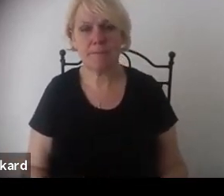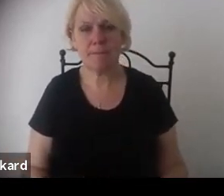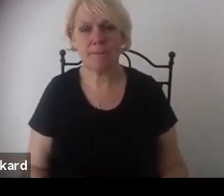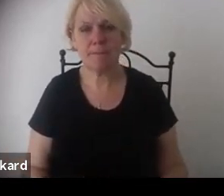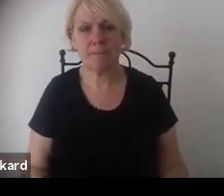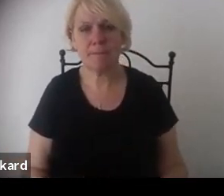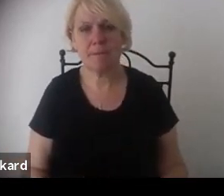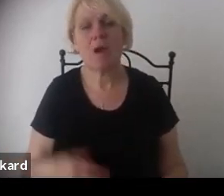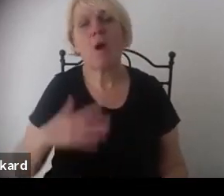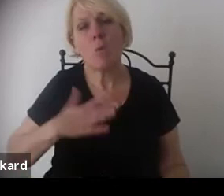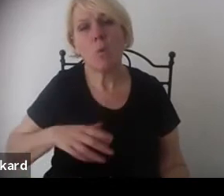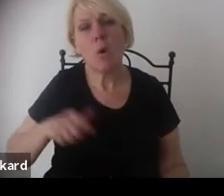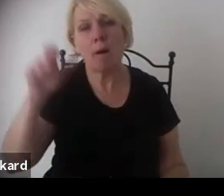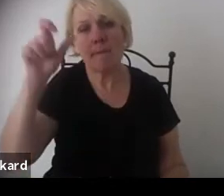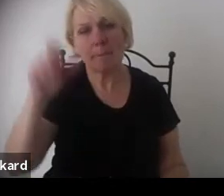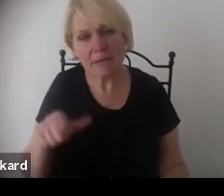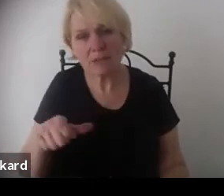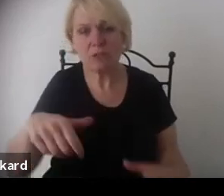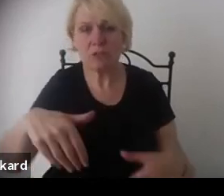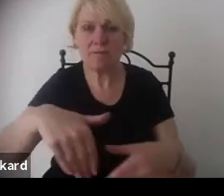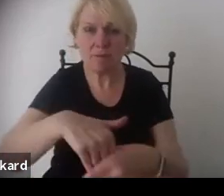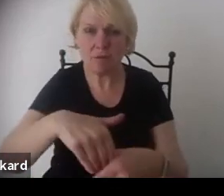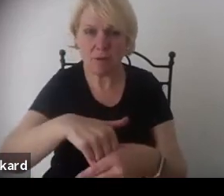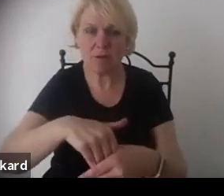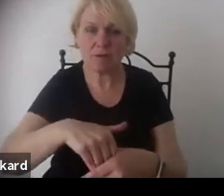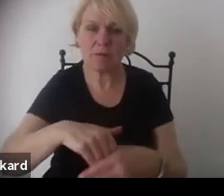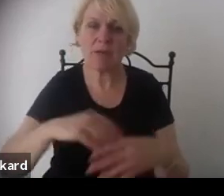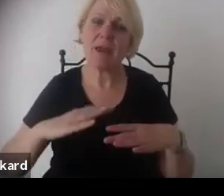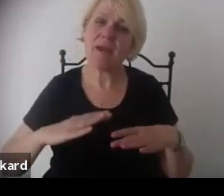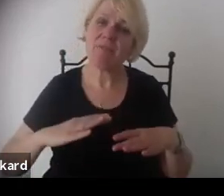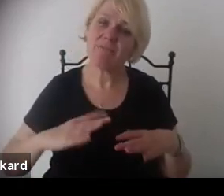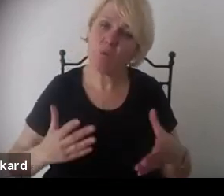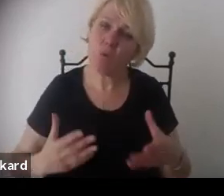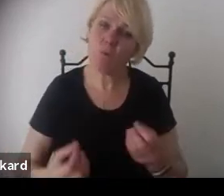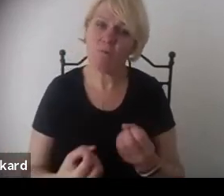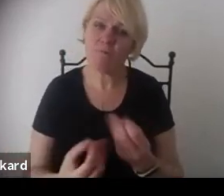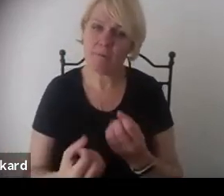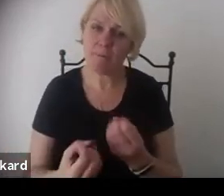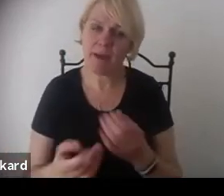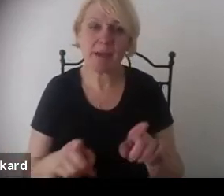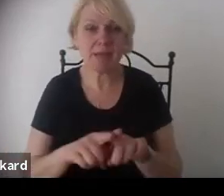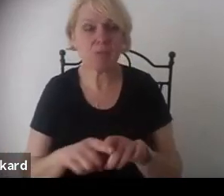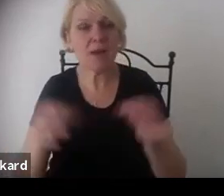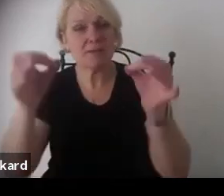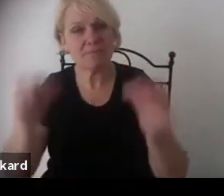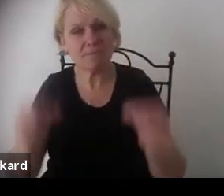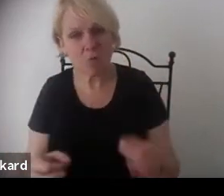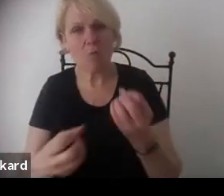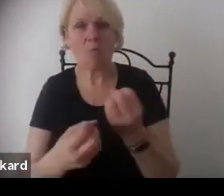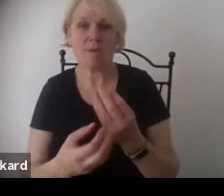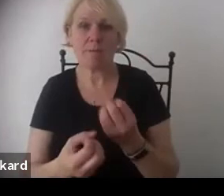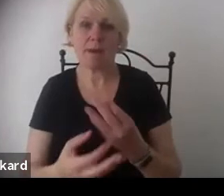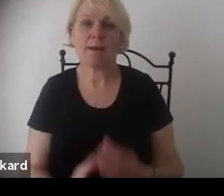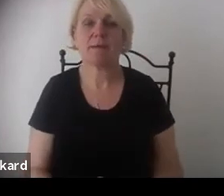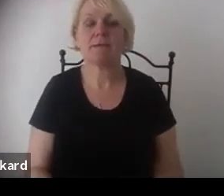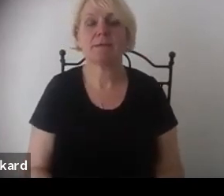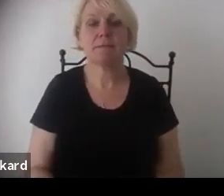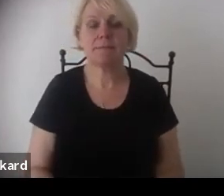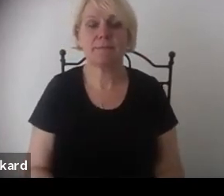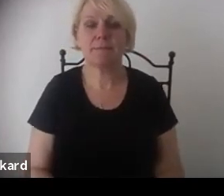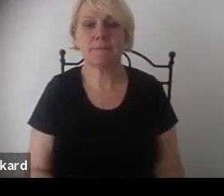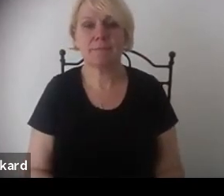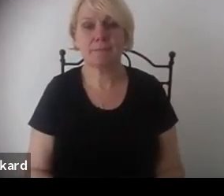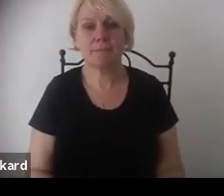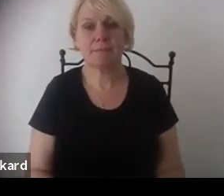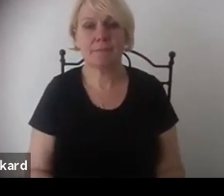have informal feedback, but also we value the formal feedback as well. So I would definitely